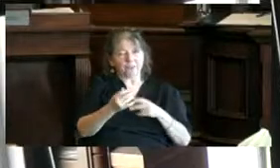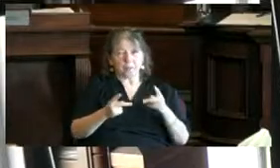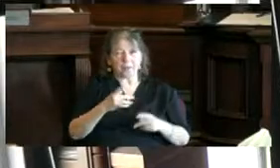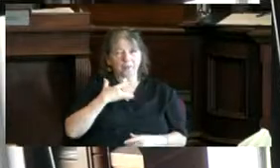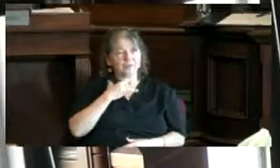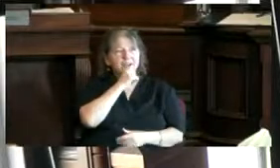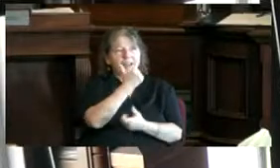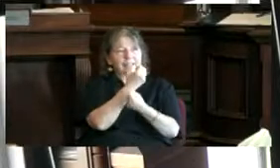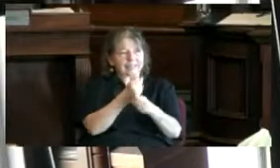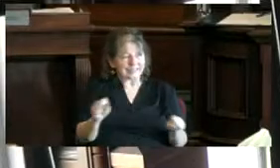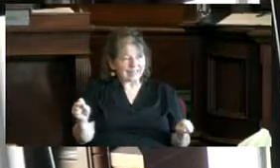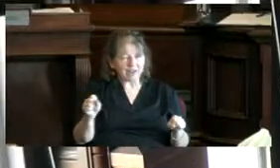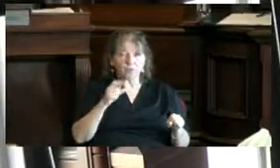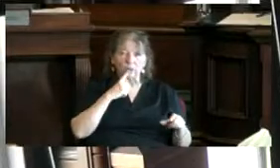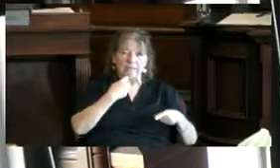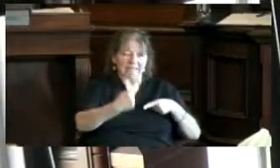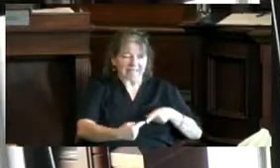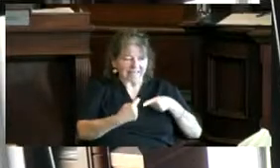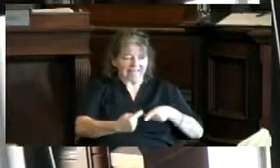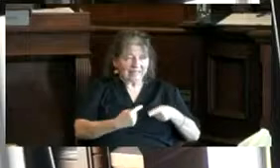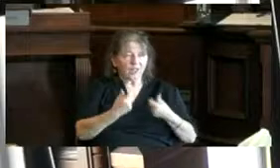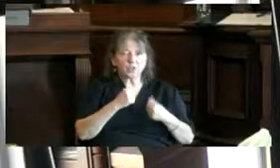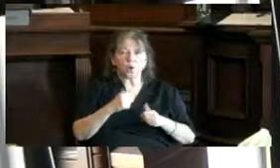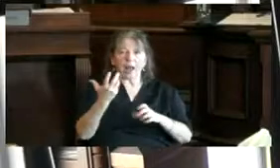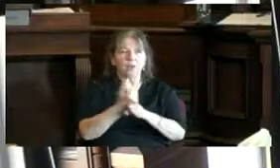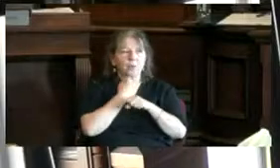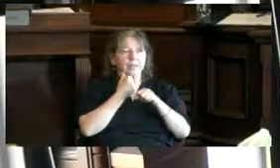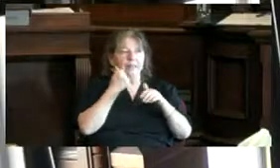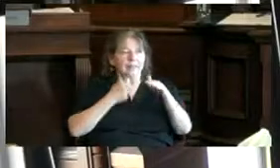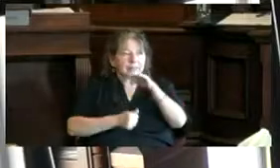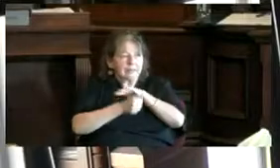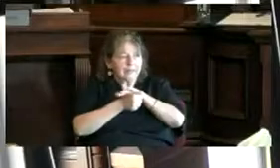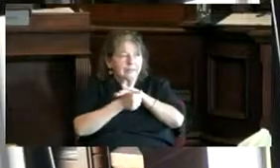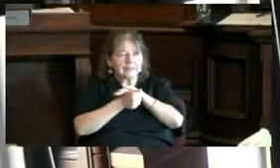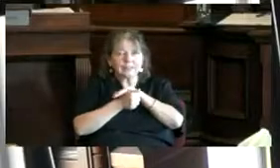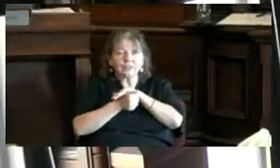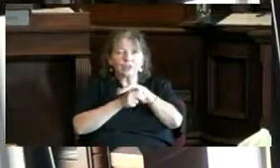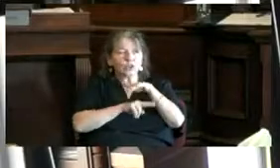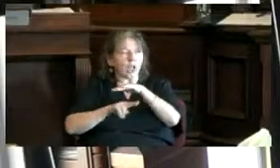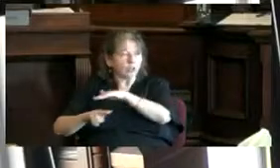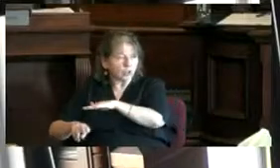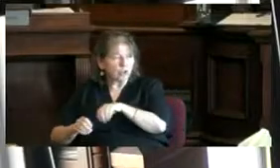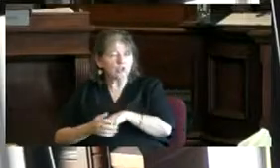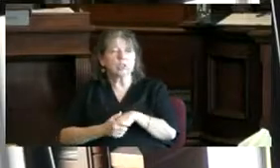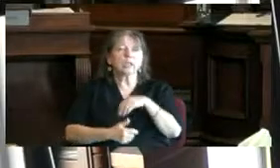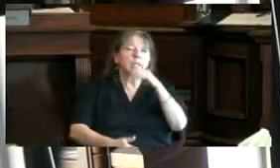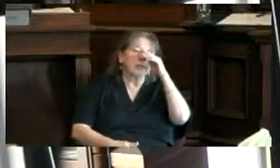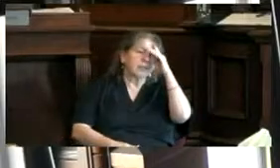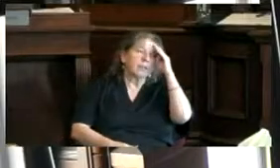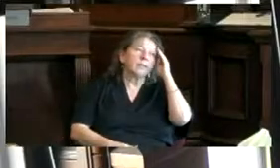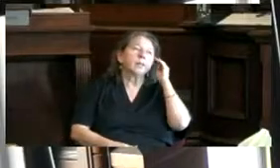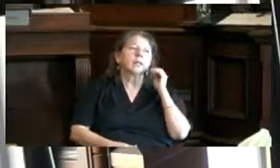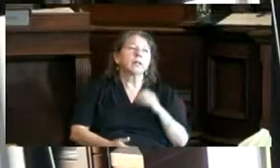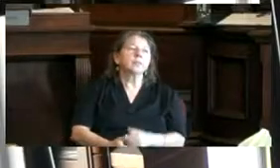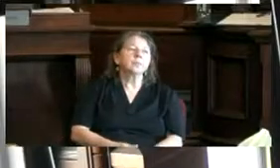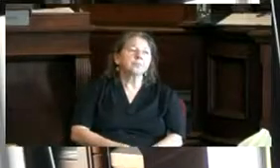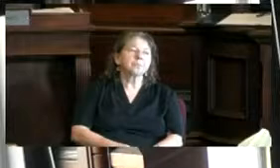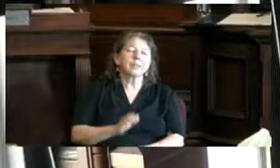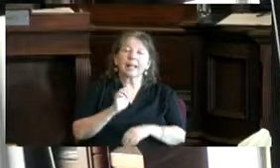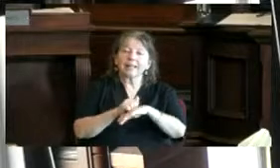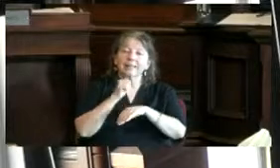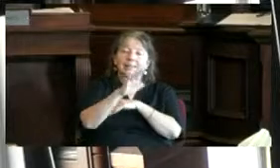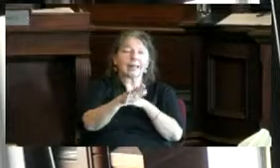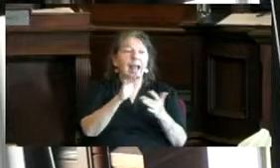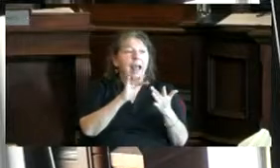unsafe and are struggling obtaining shelter due to those obstacles, deploying outreach